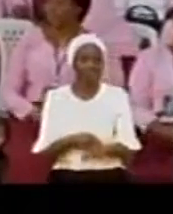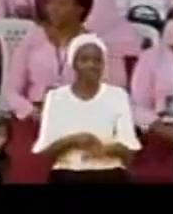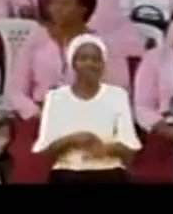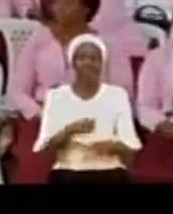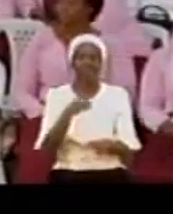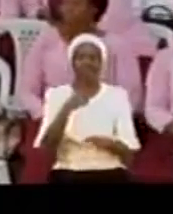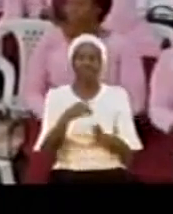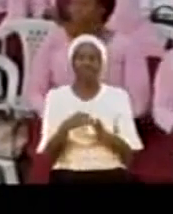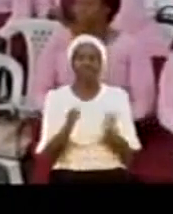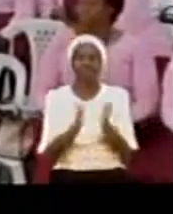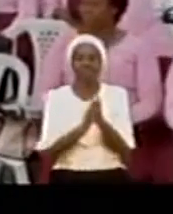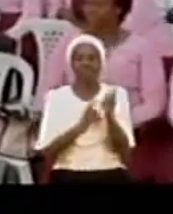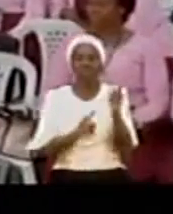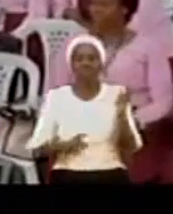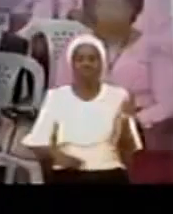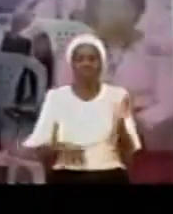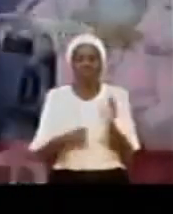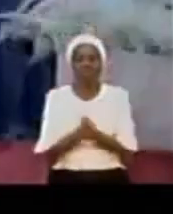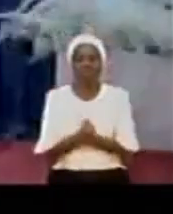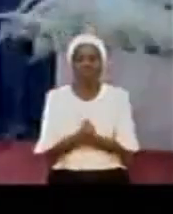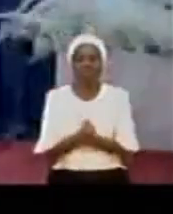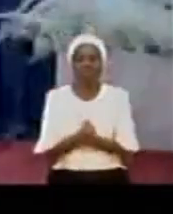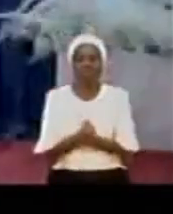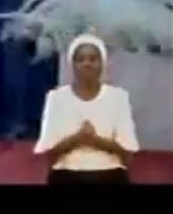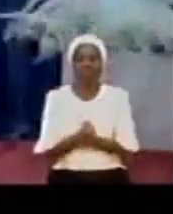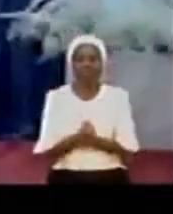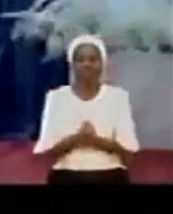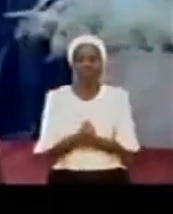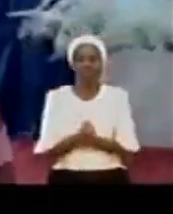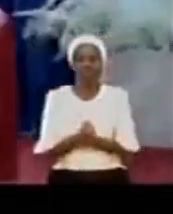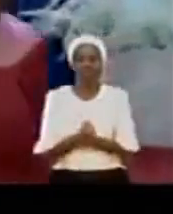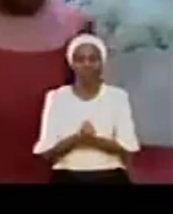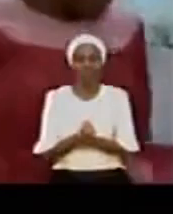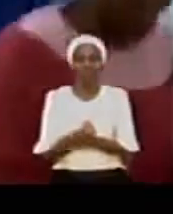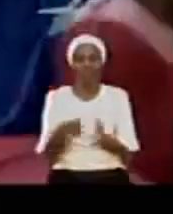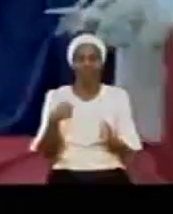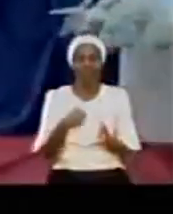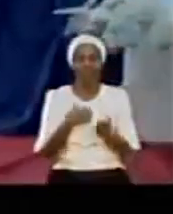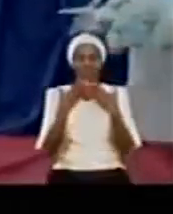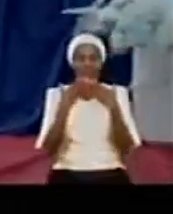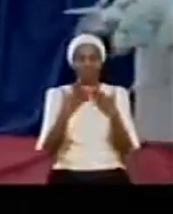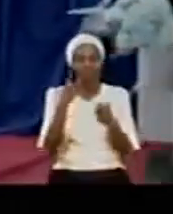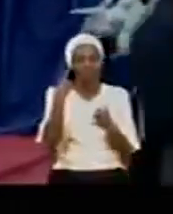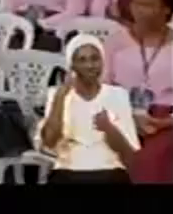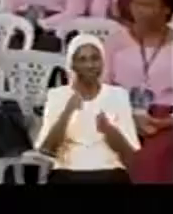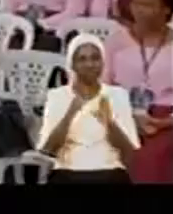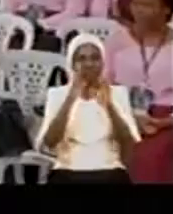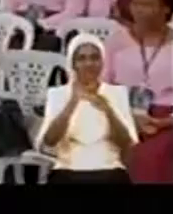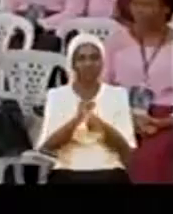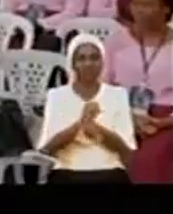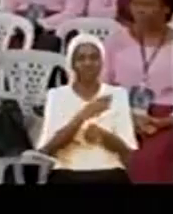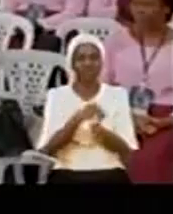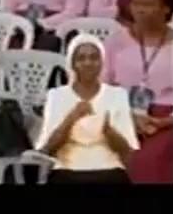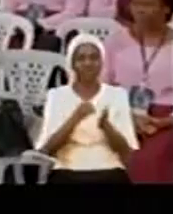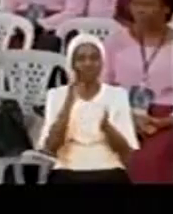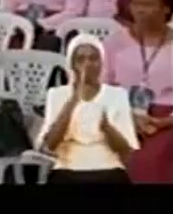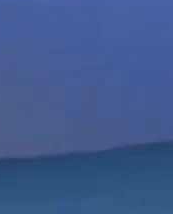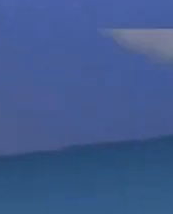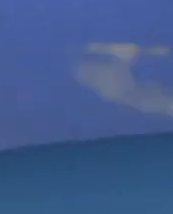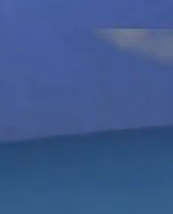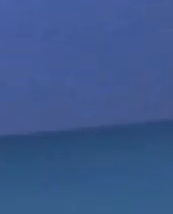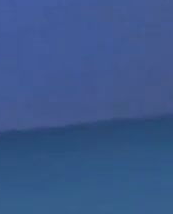We thank God for the miracle, and the miracle will permanent in your life in Jesus' name. everything has gone.